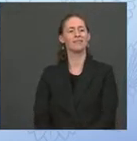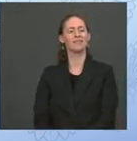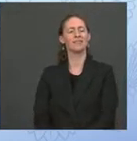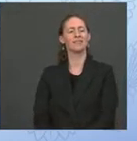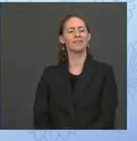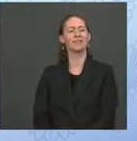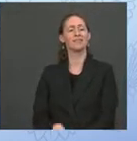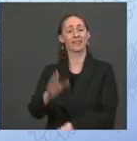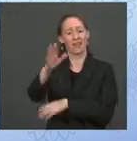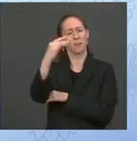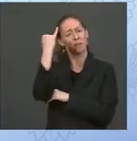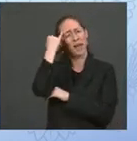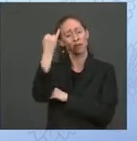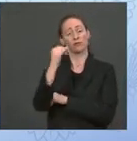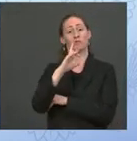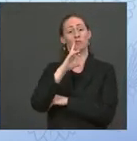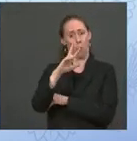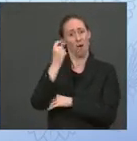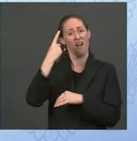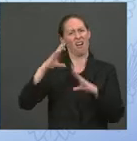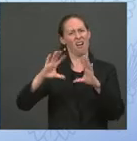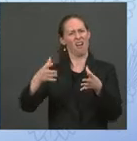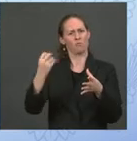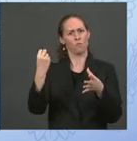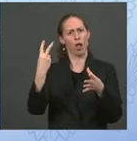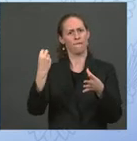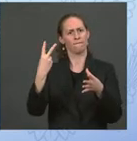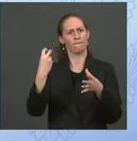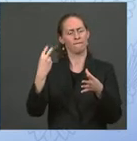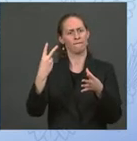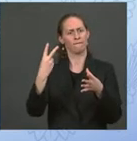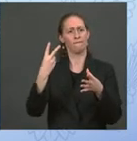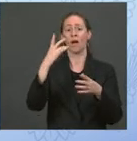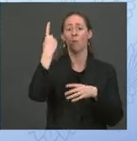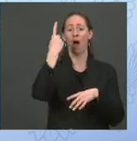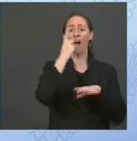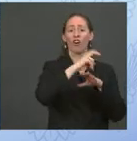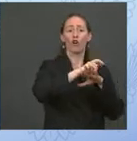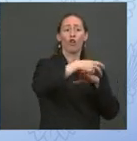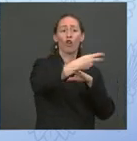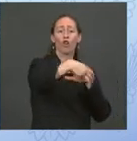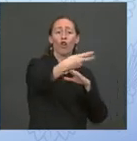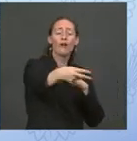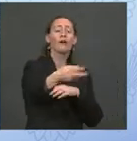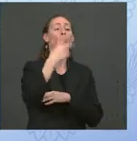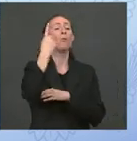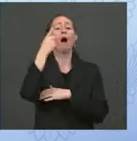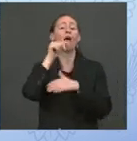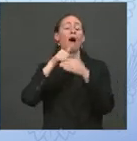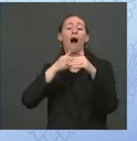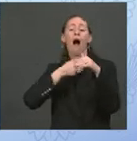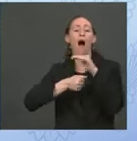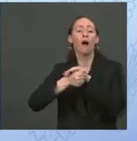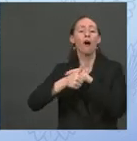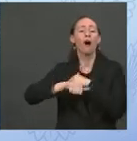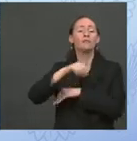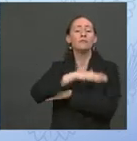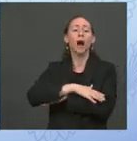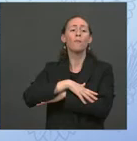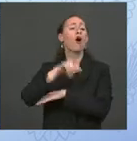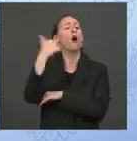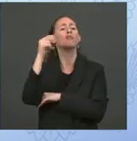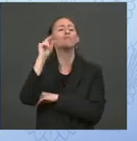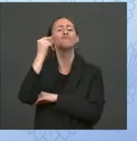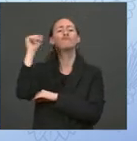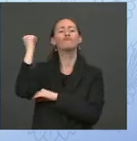One student was doing somersaults across the carpet, one was refusing to come out from under the table, one was pretending to be the Hulk,